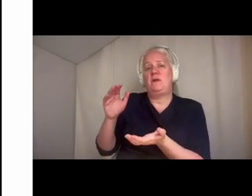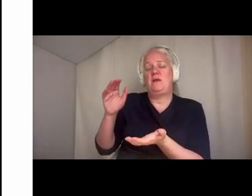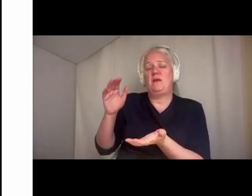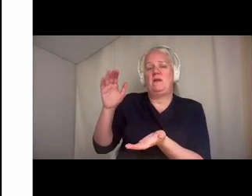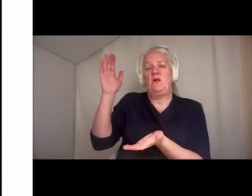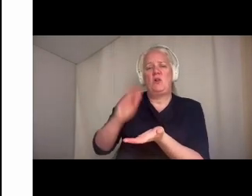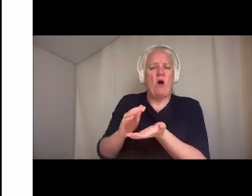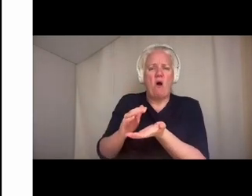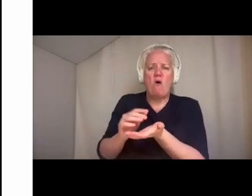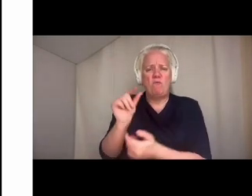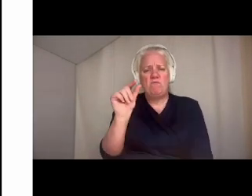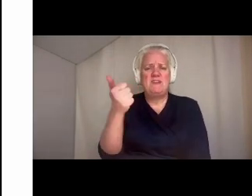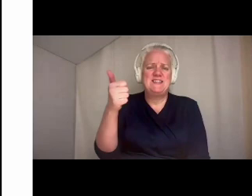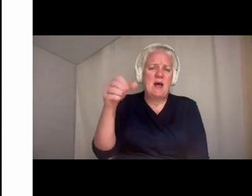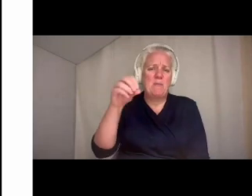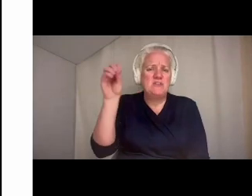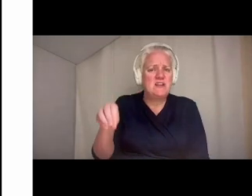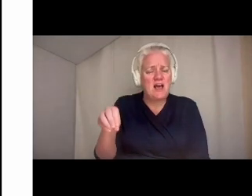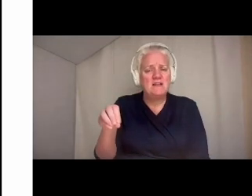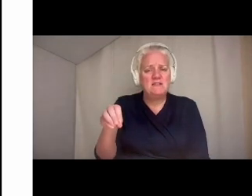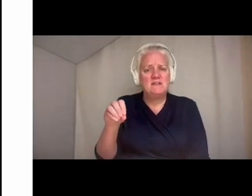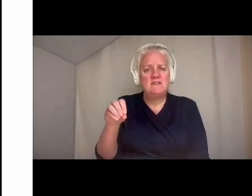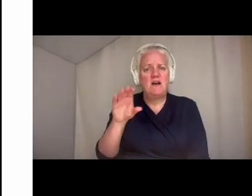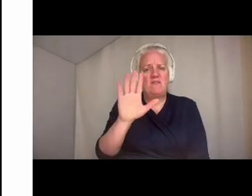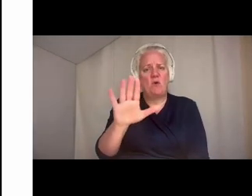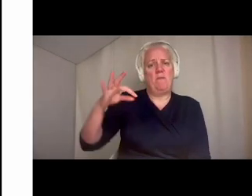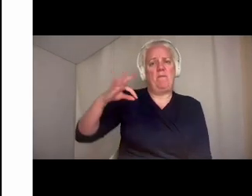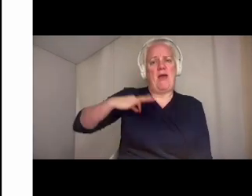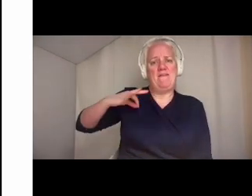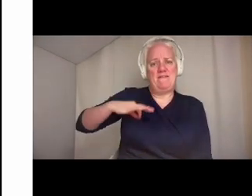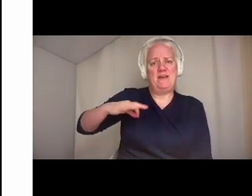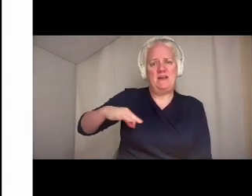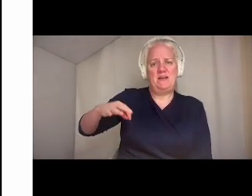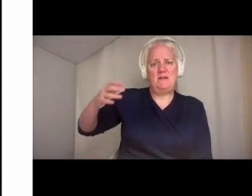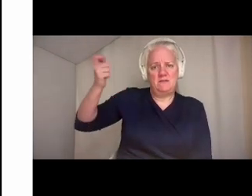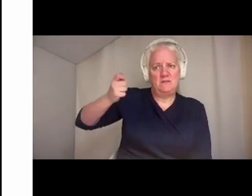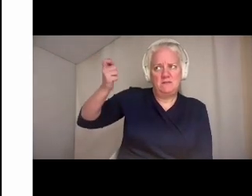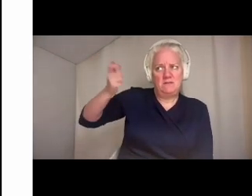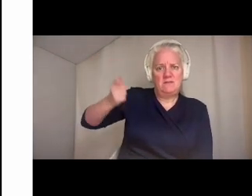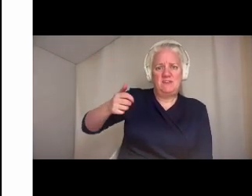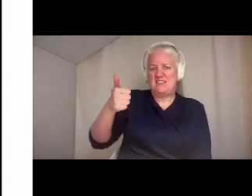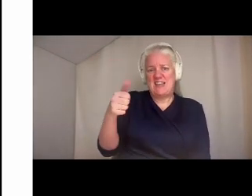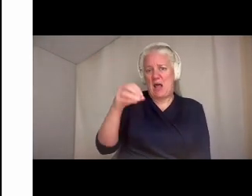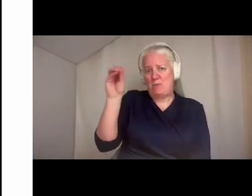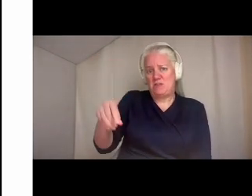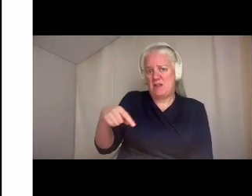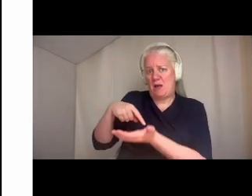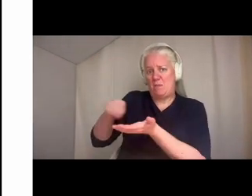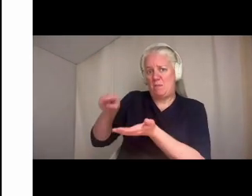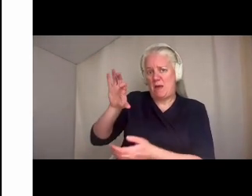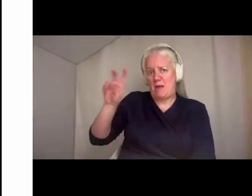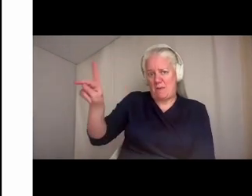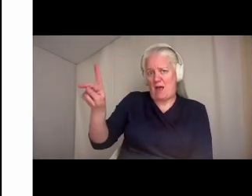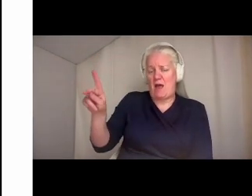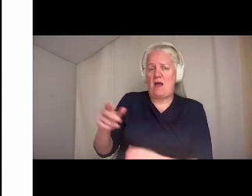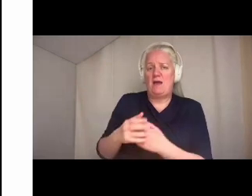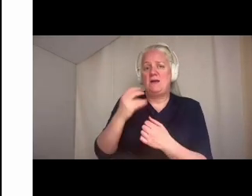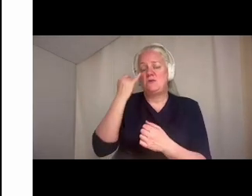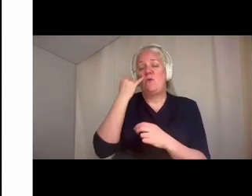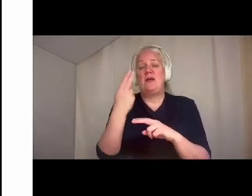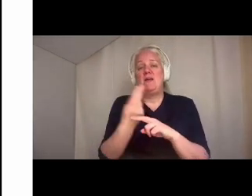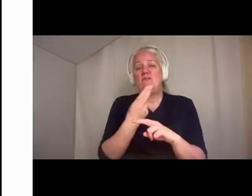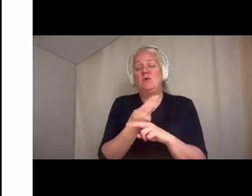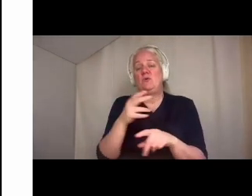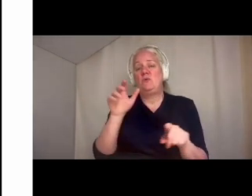10% of your benefit. So if you use ABLE funds as a repayment, that